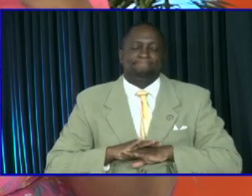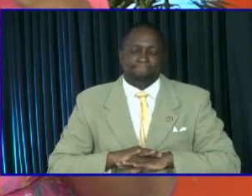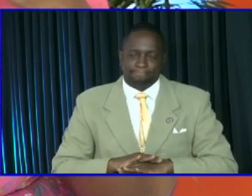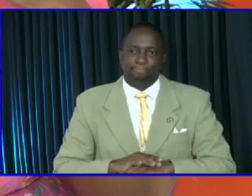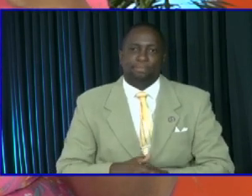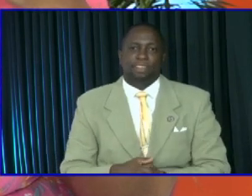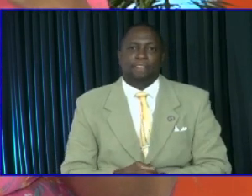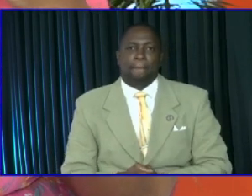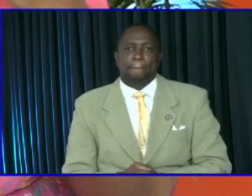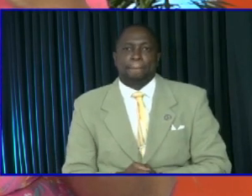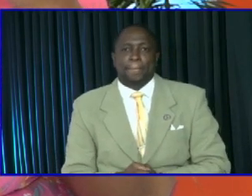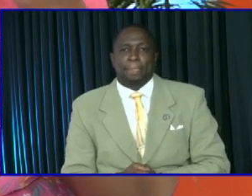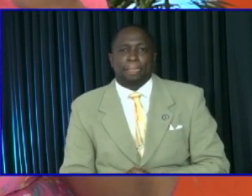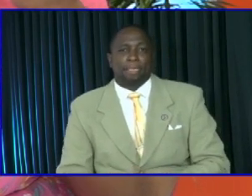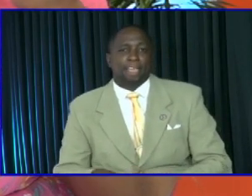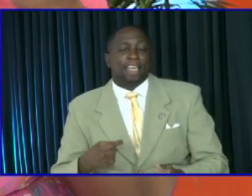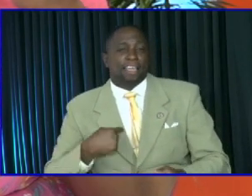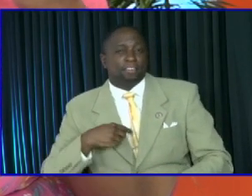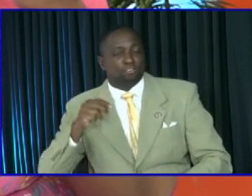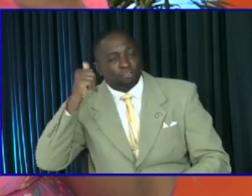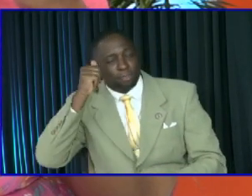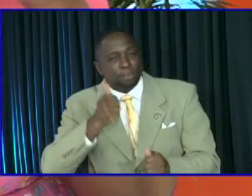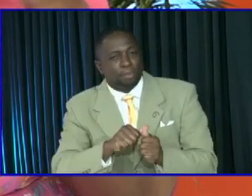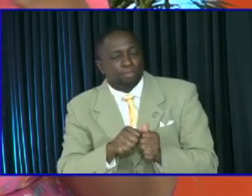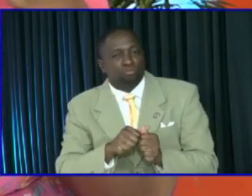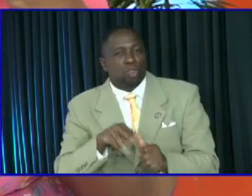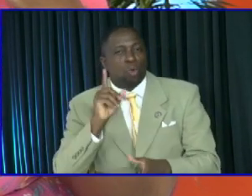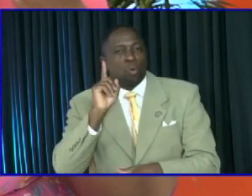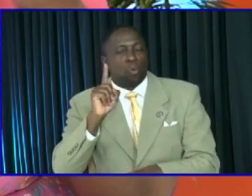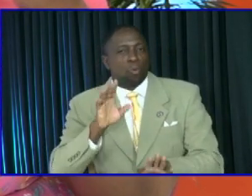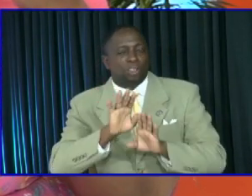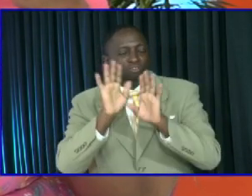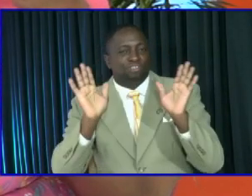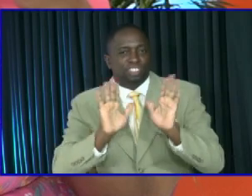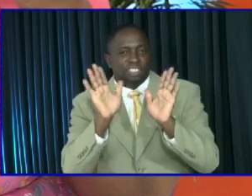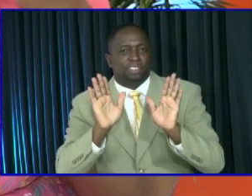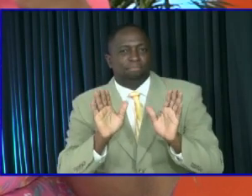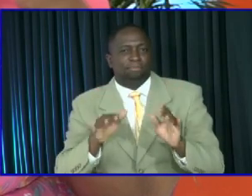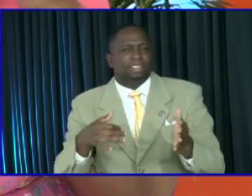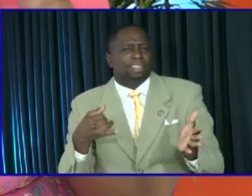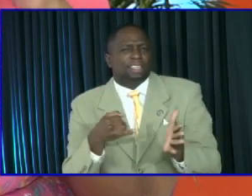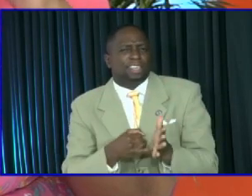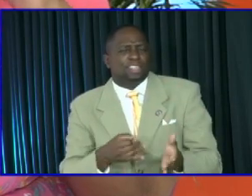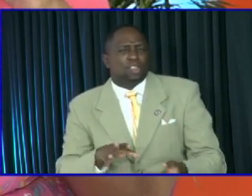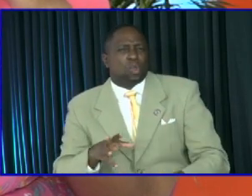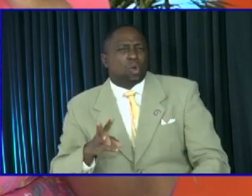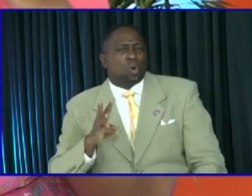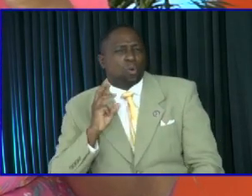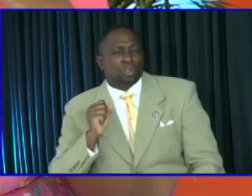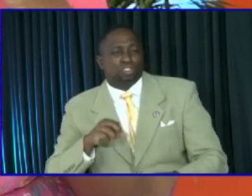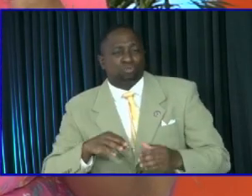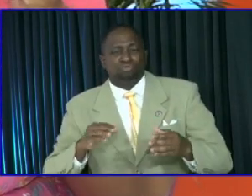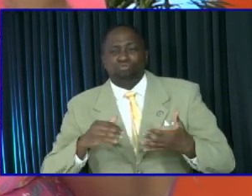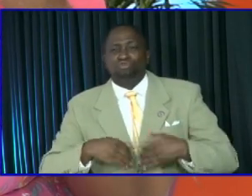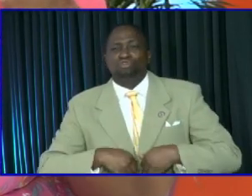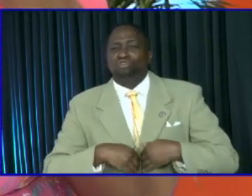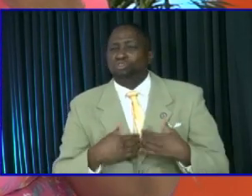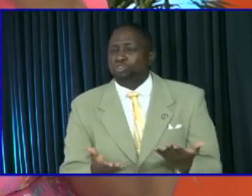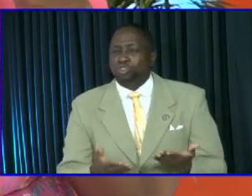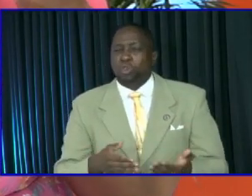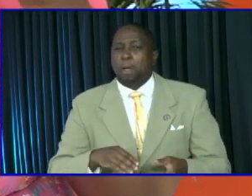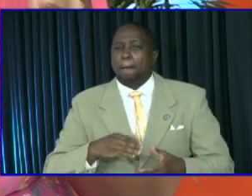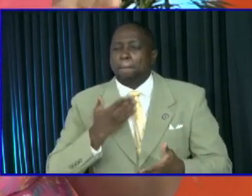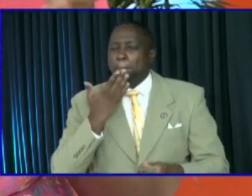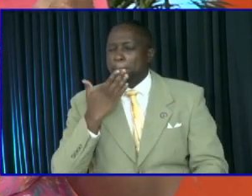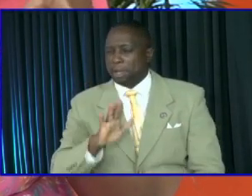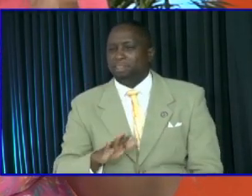remember one Sunday I got so bad that I started to argue with